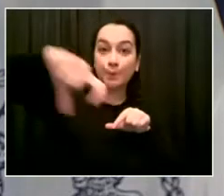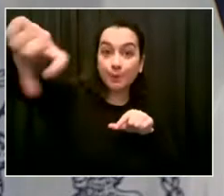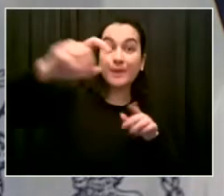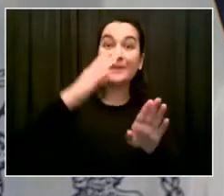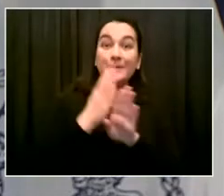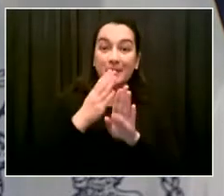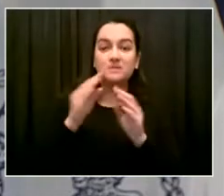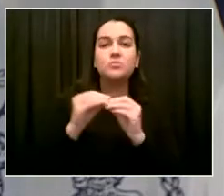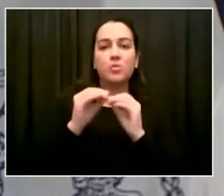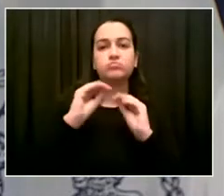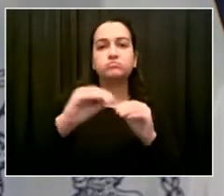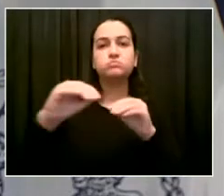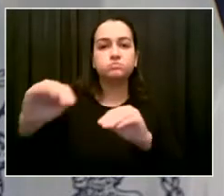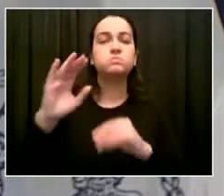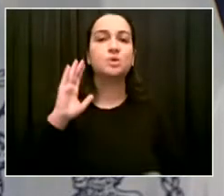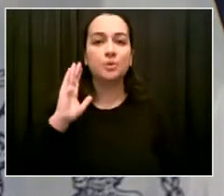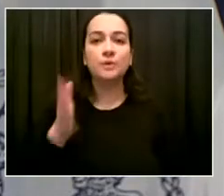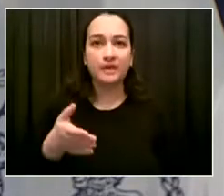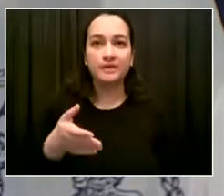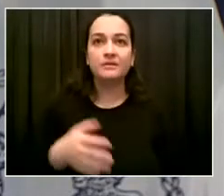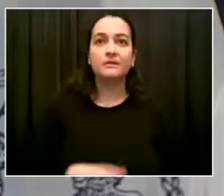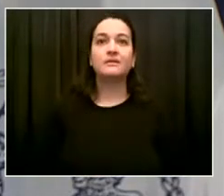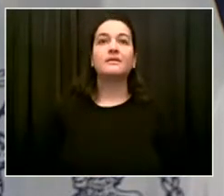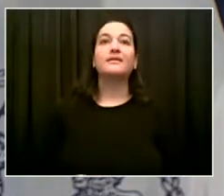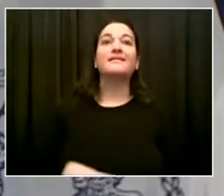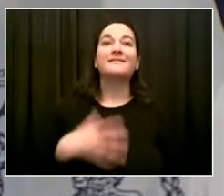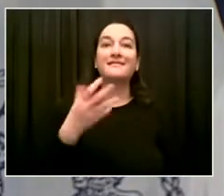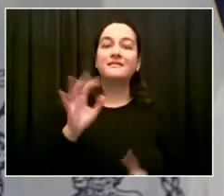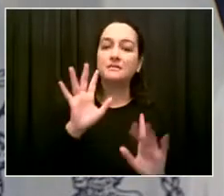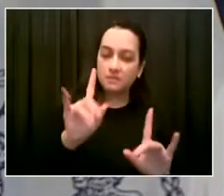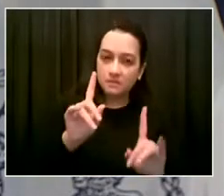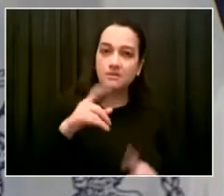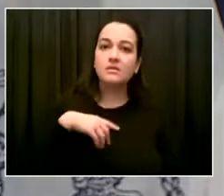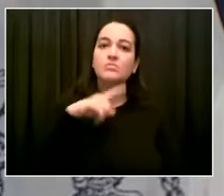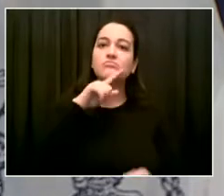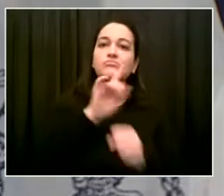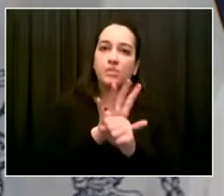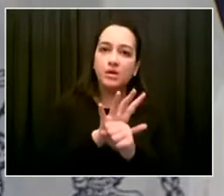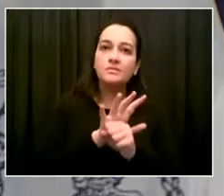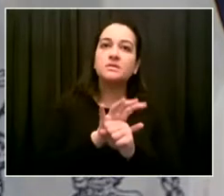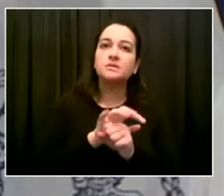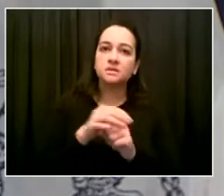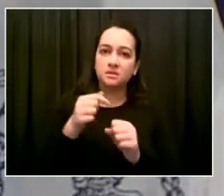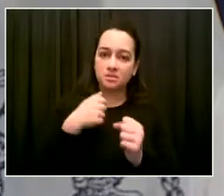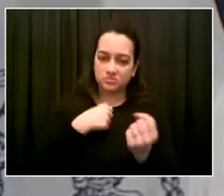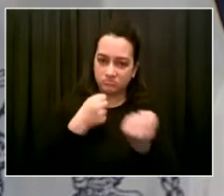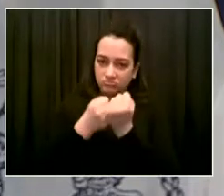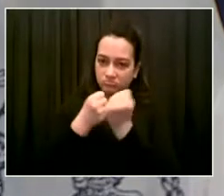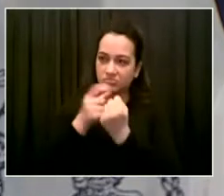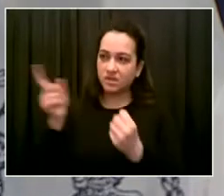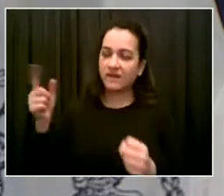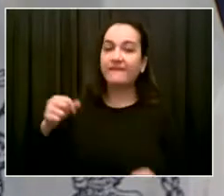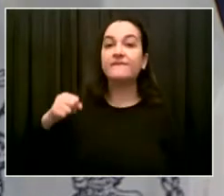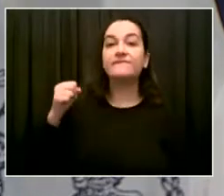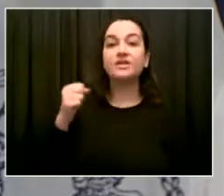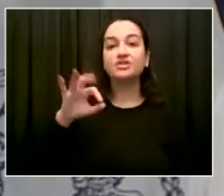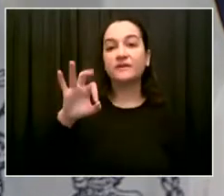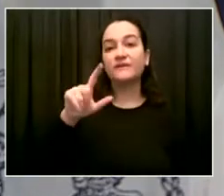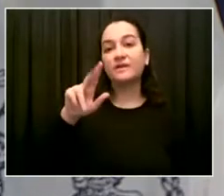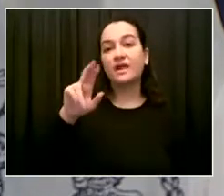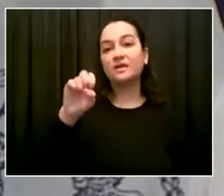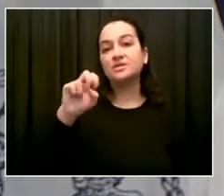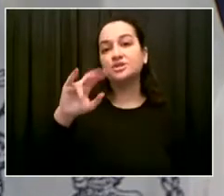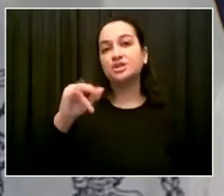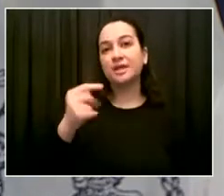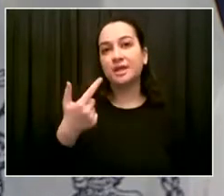Flushing because remember, this is about thousands and thousands of people, how they get around, how they get to their